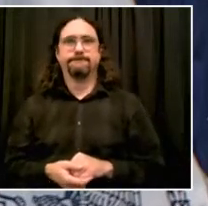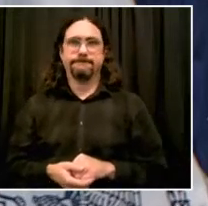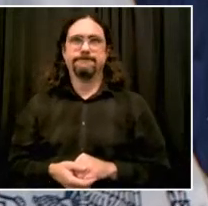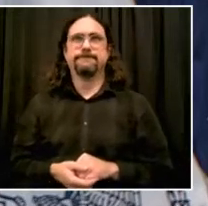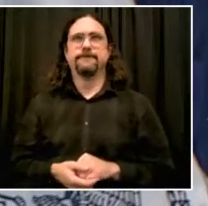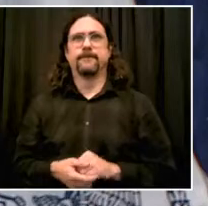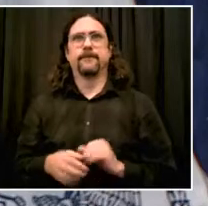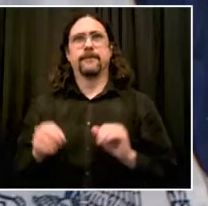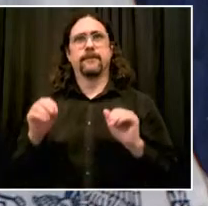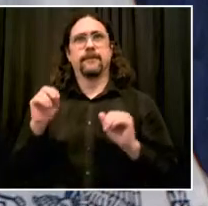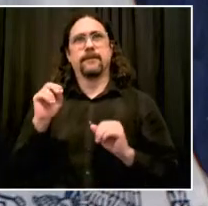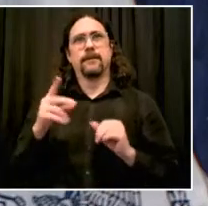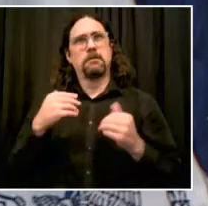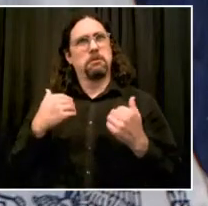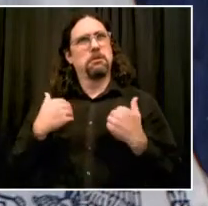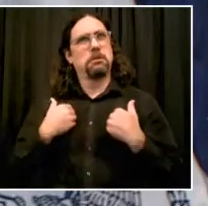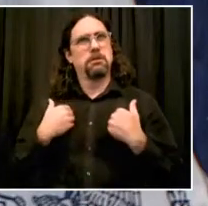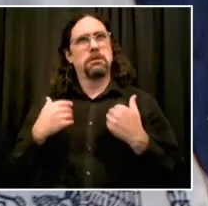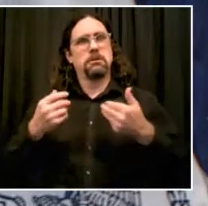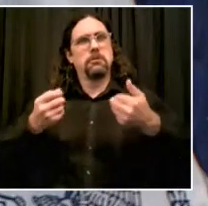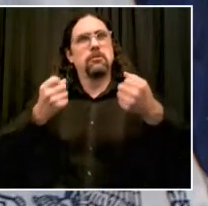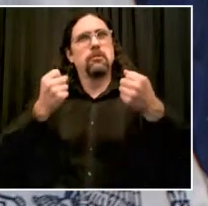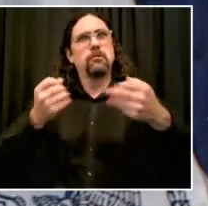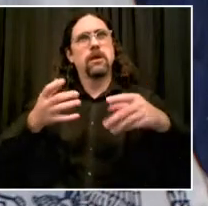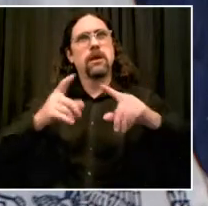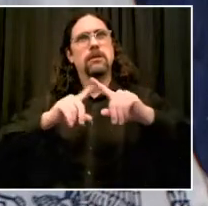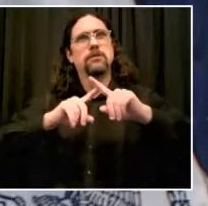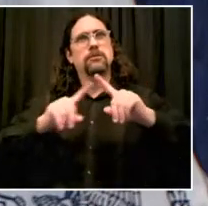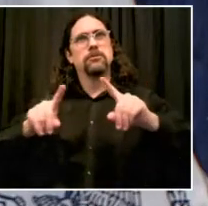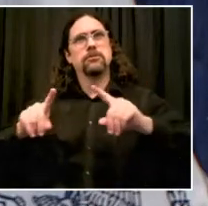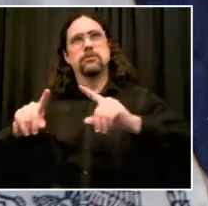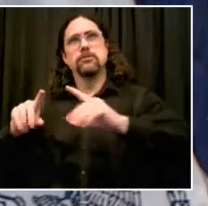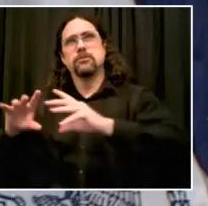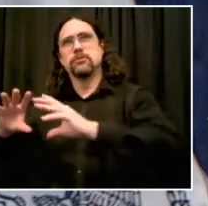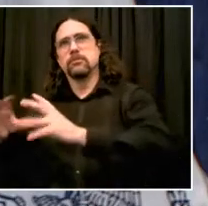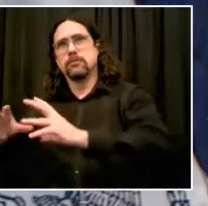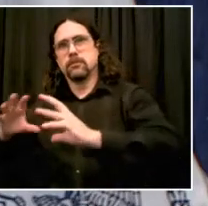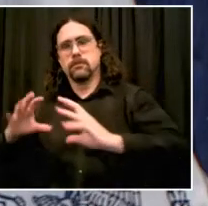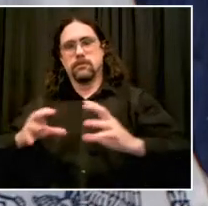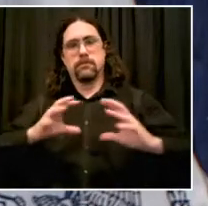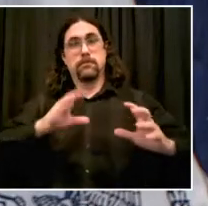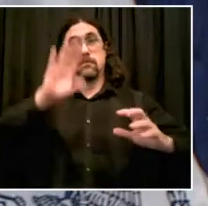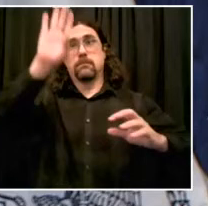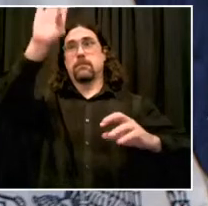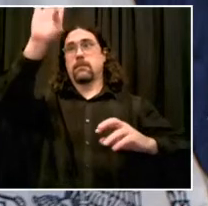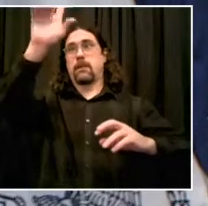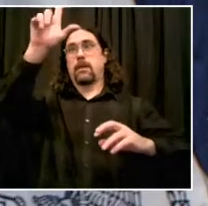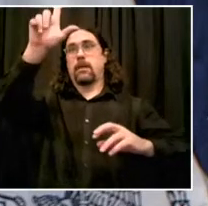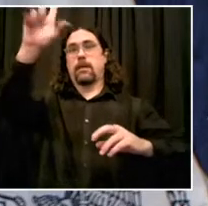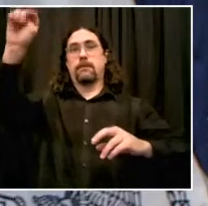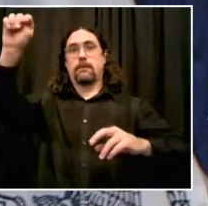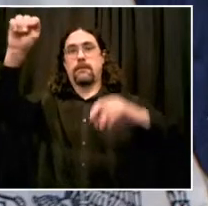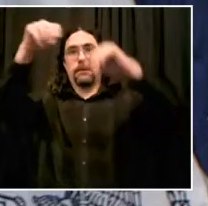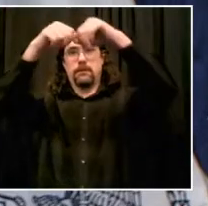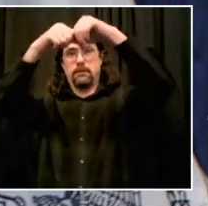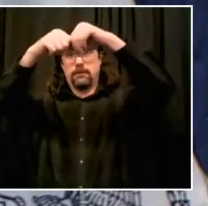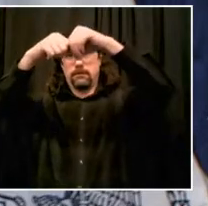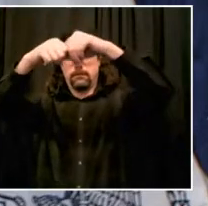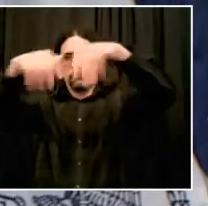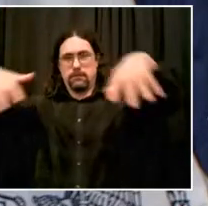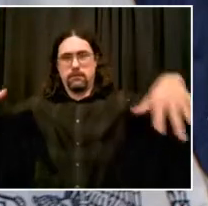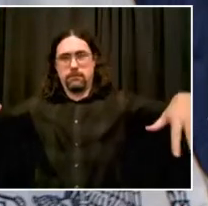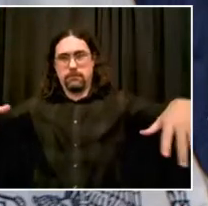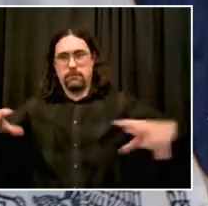said. I do know the underlying point, the three words and what they mean. And for 400 years in America, people of